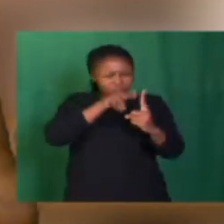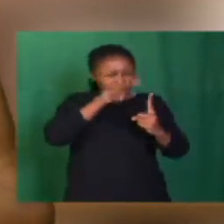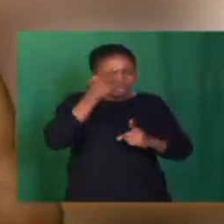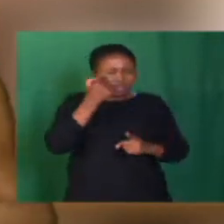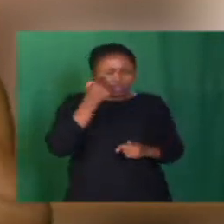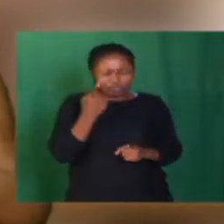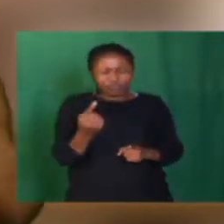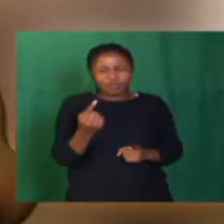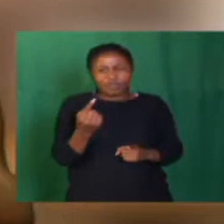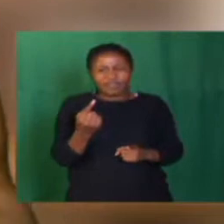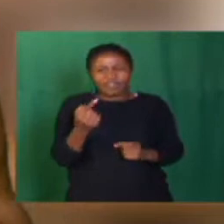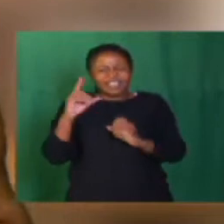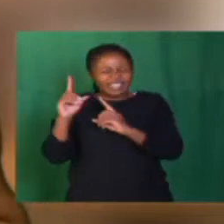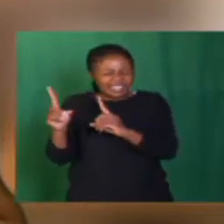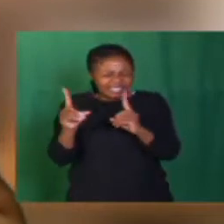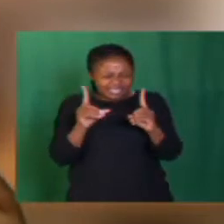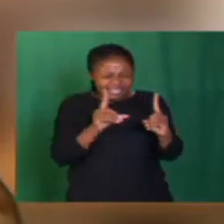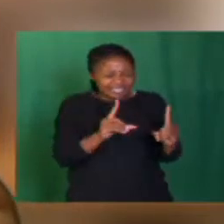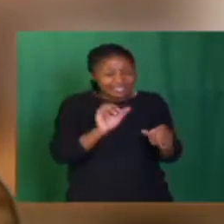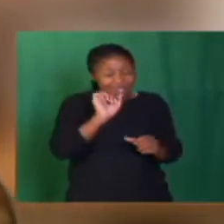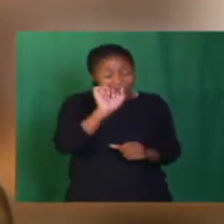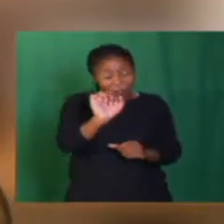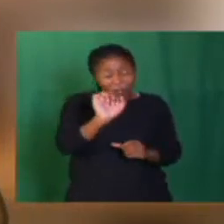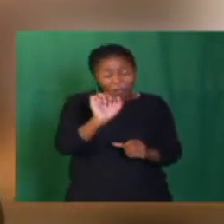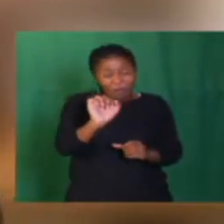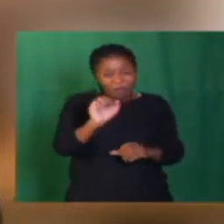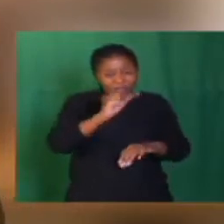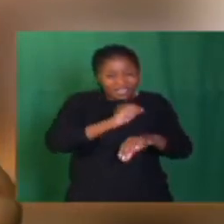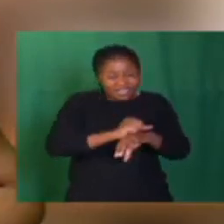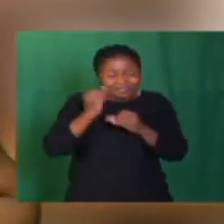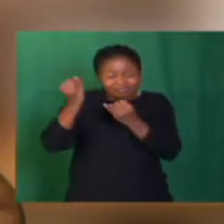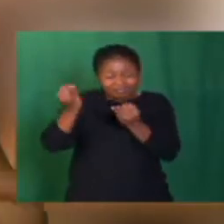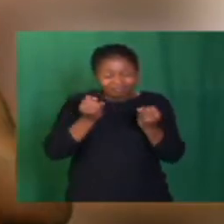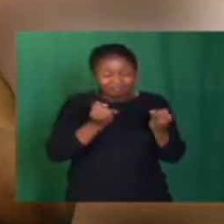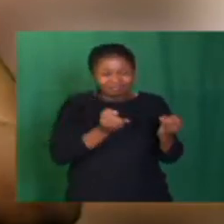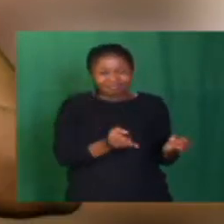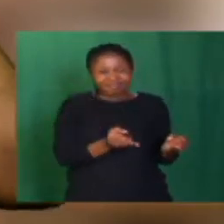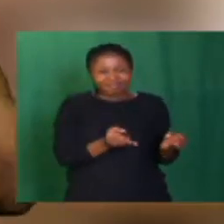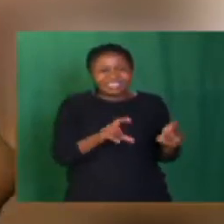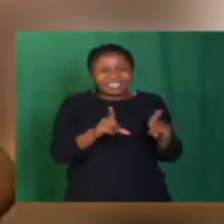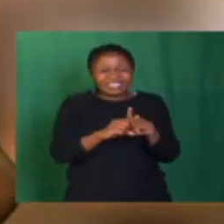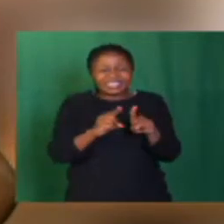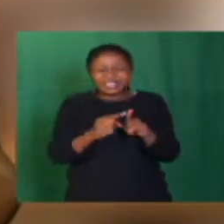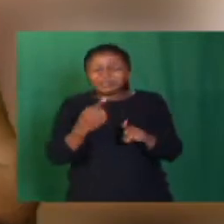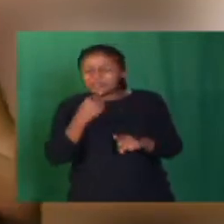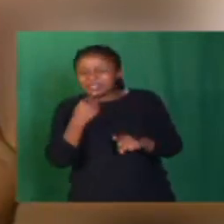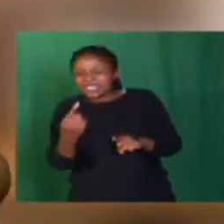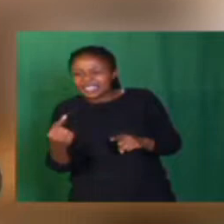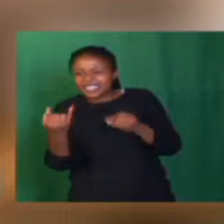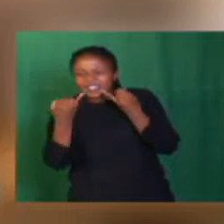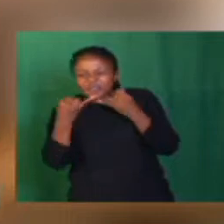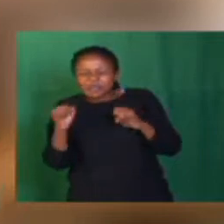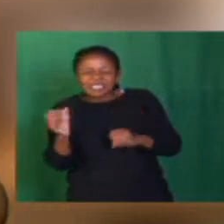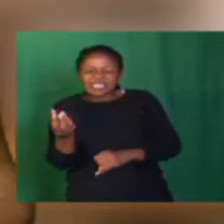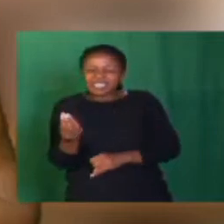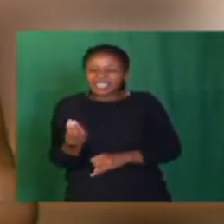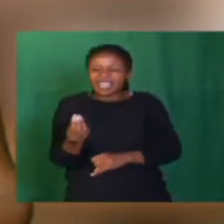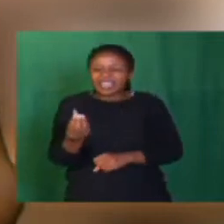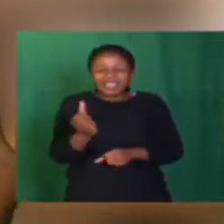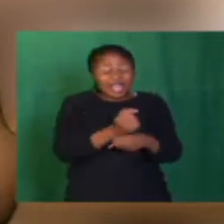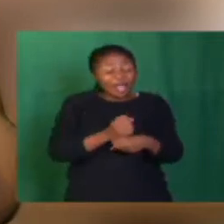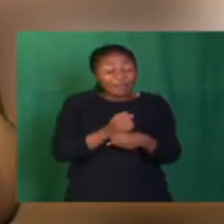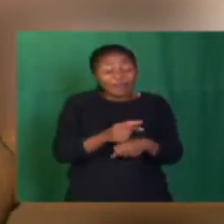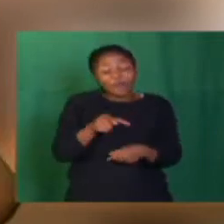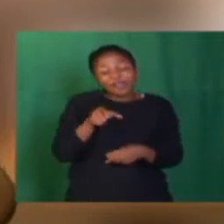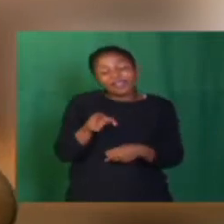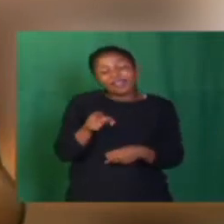actually now introduce and give you the details of that test. They will give you the instructions. You are